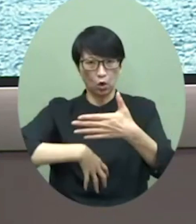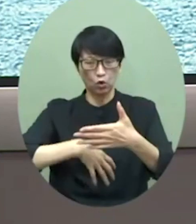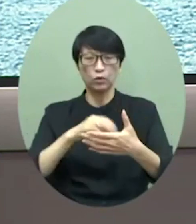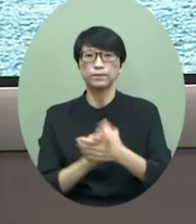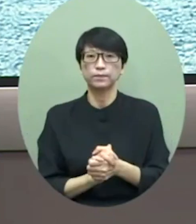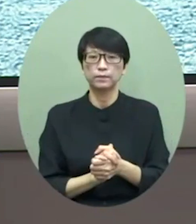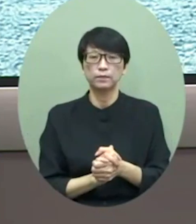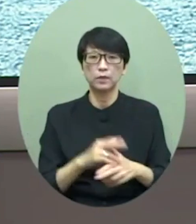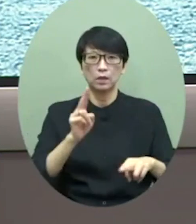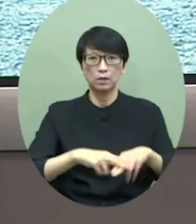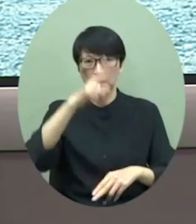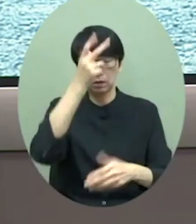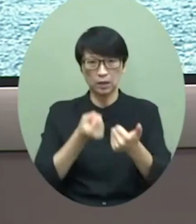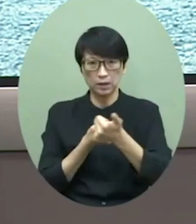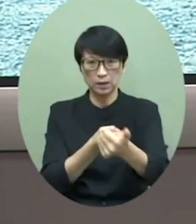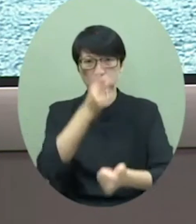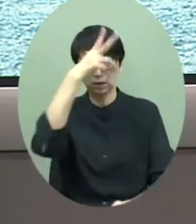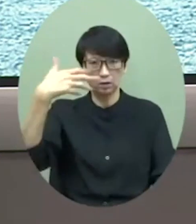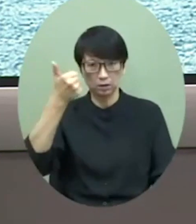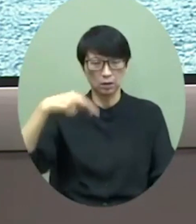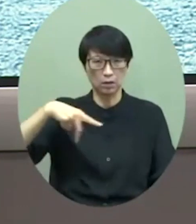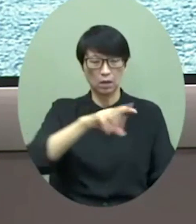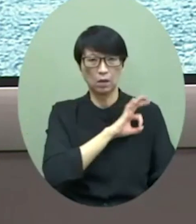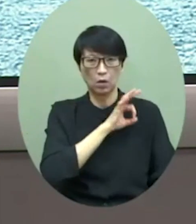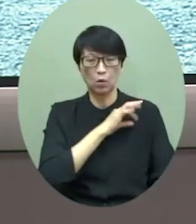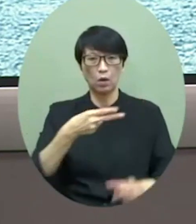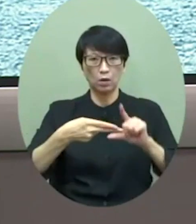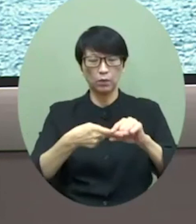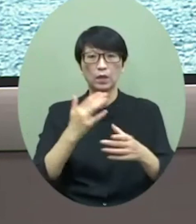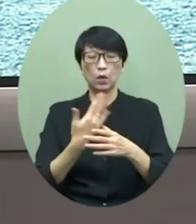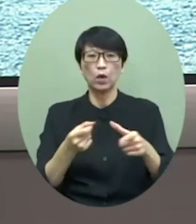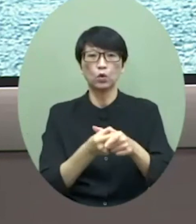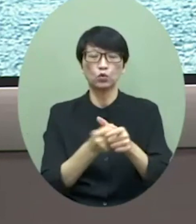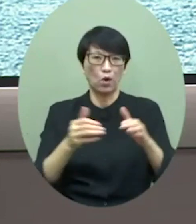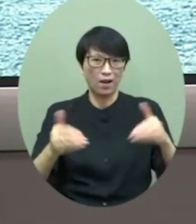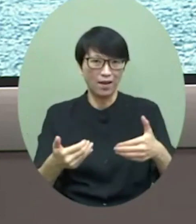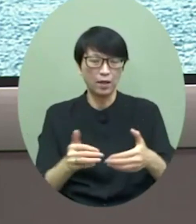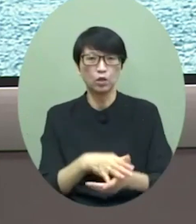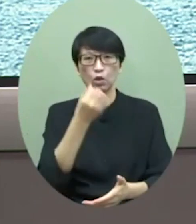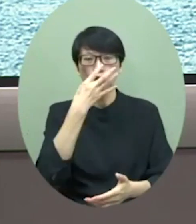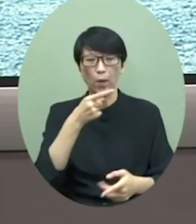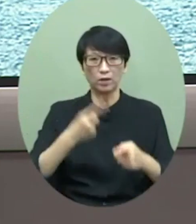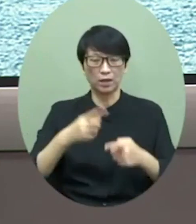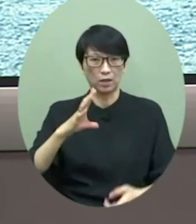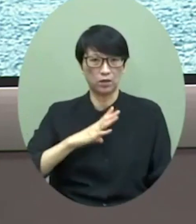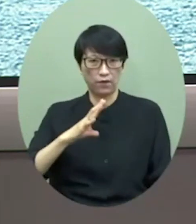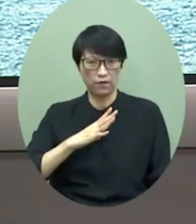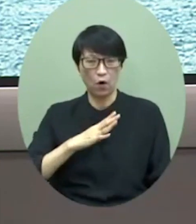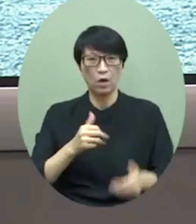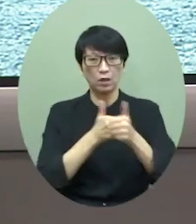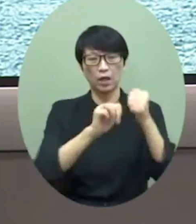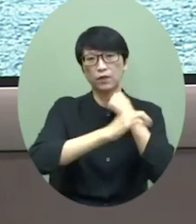The State Council replied and expressed support for the decision made by the Chief Executive